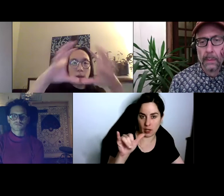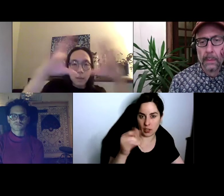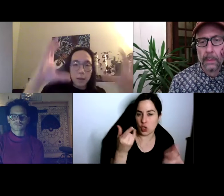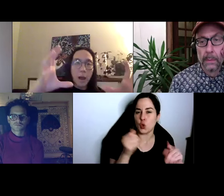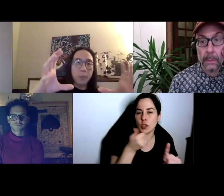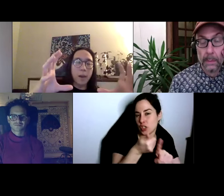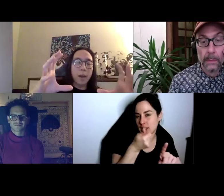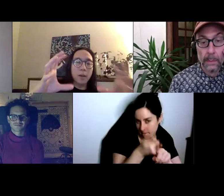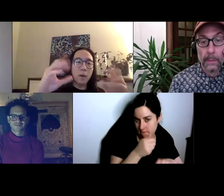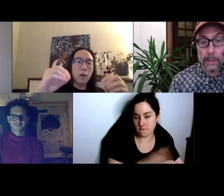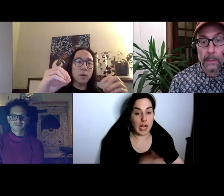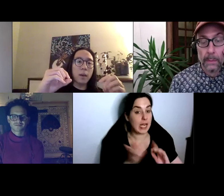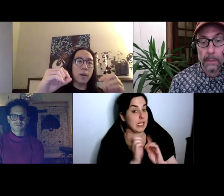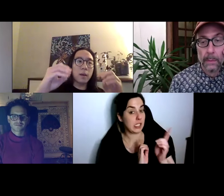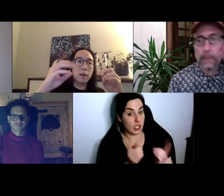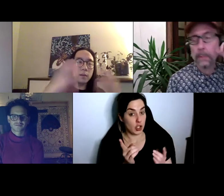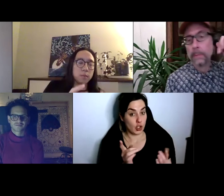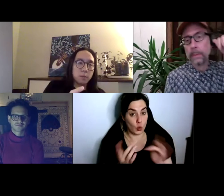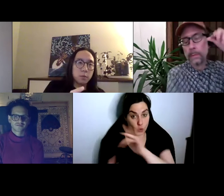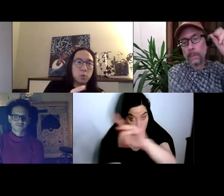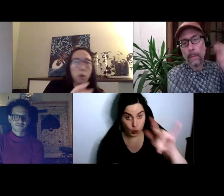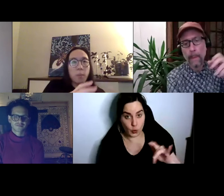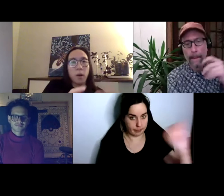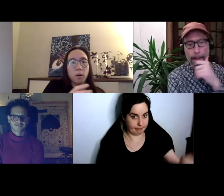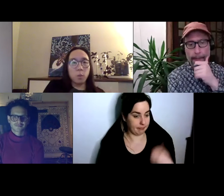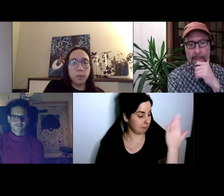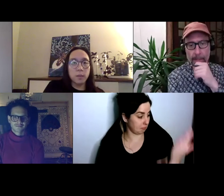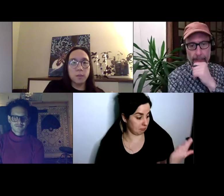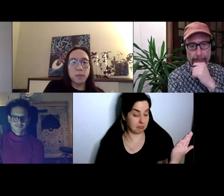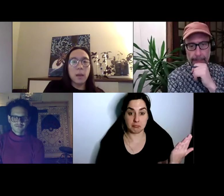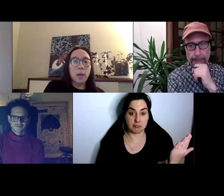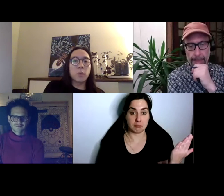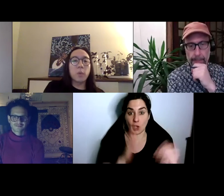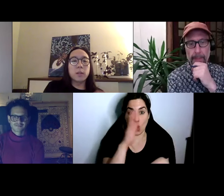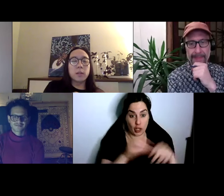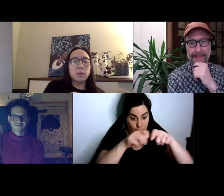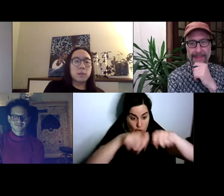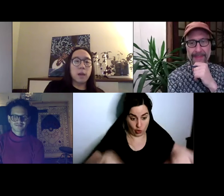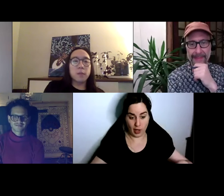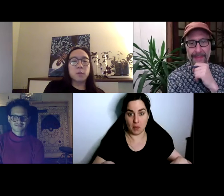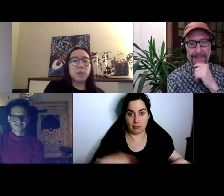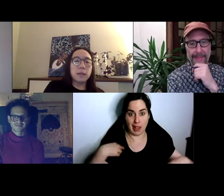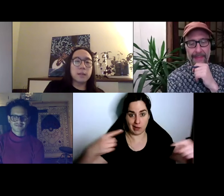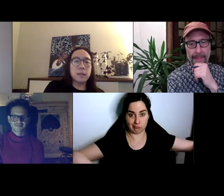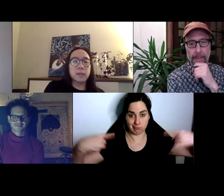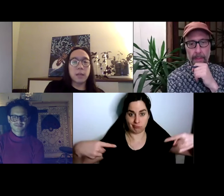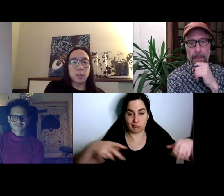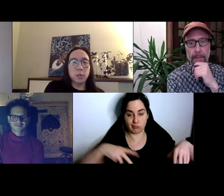just like an iPad on a tripod on wheels. And we wanted to kind of